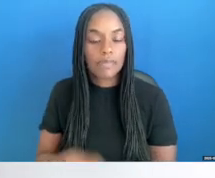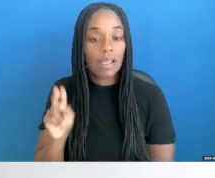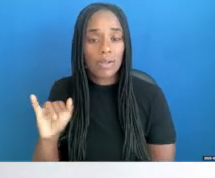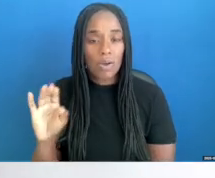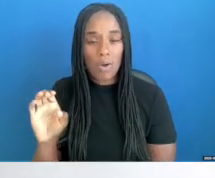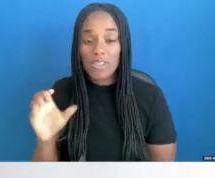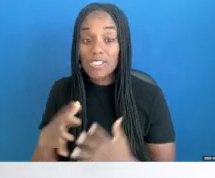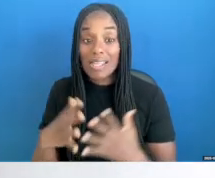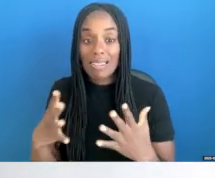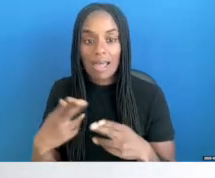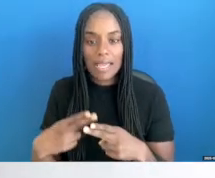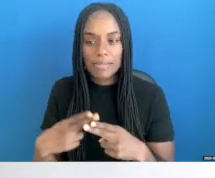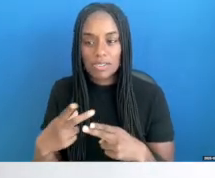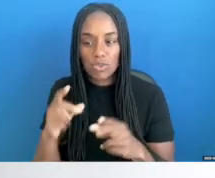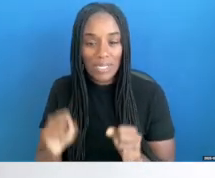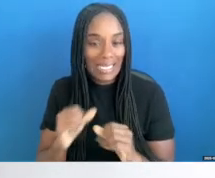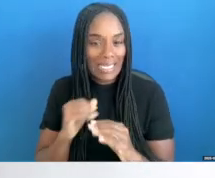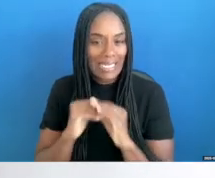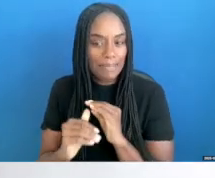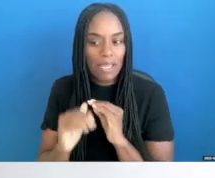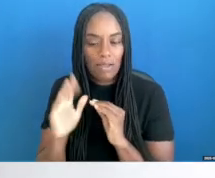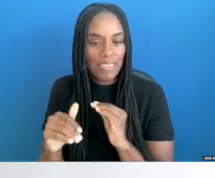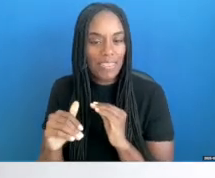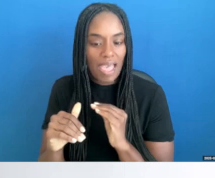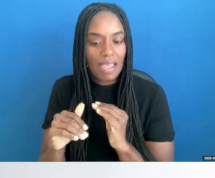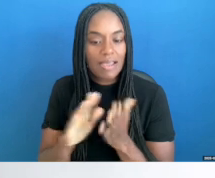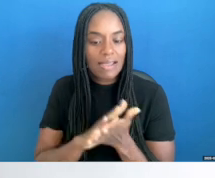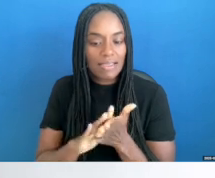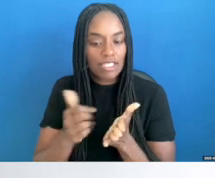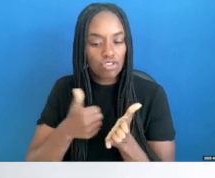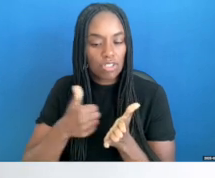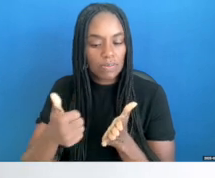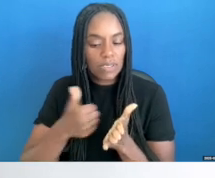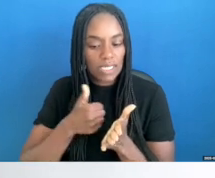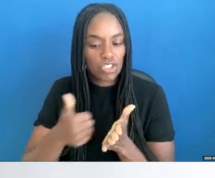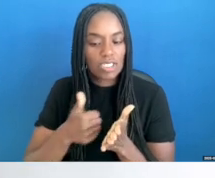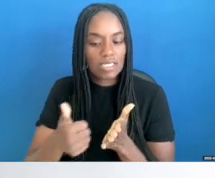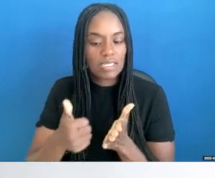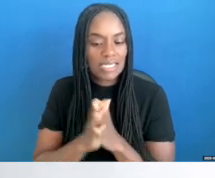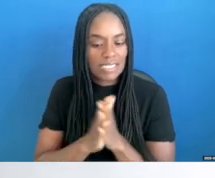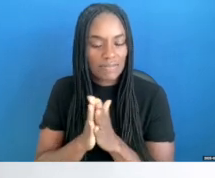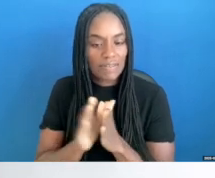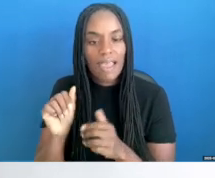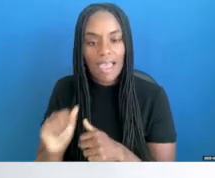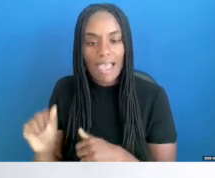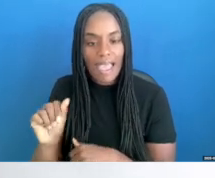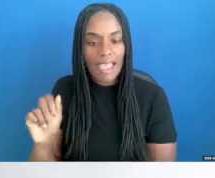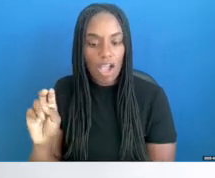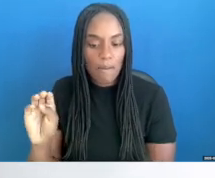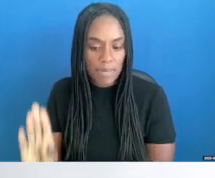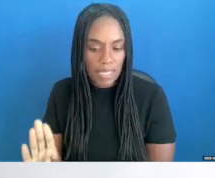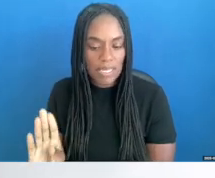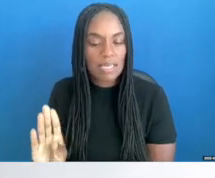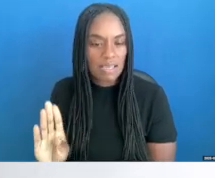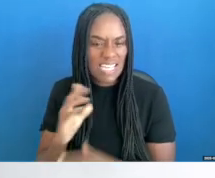if you you can also feel free to email that Clean Transportation Incentives at ARB.ca.gov email with the same question, and maybe we